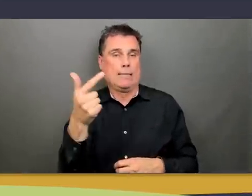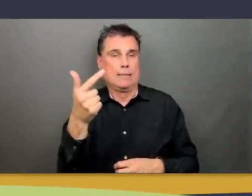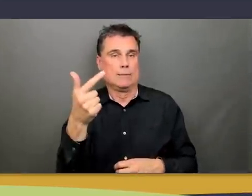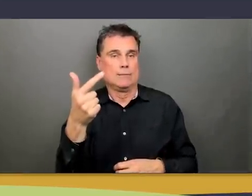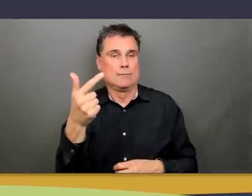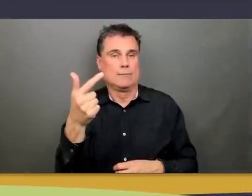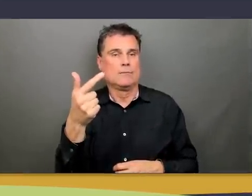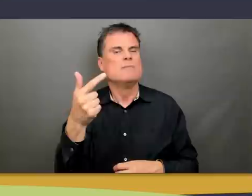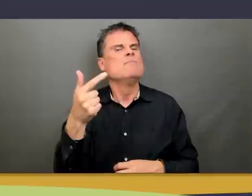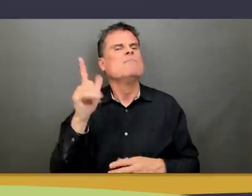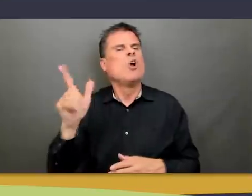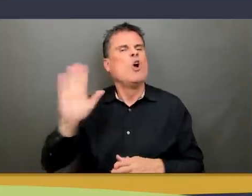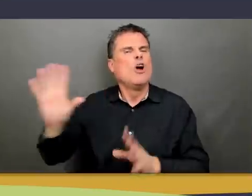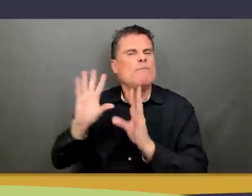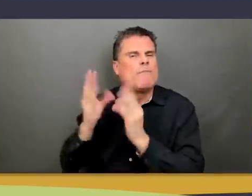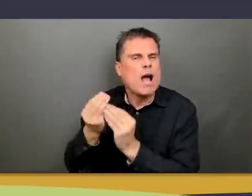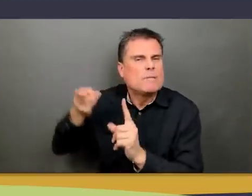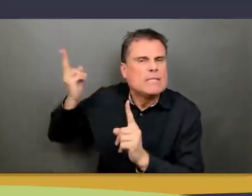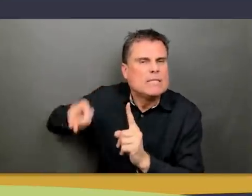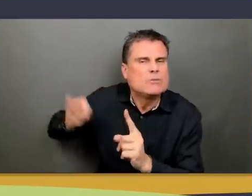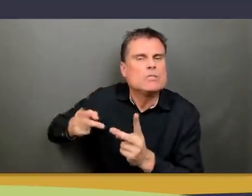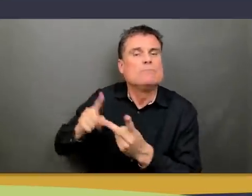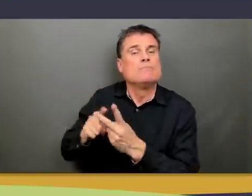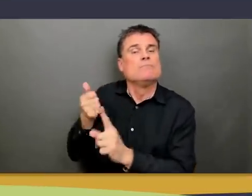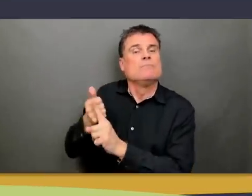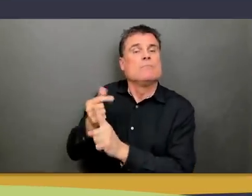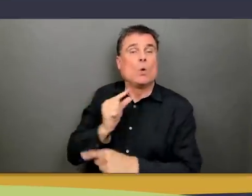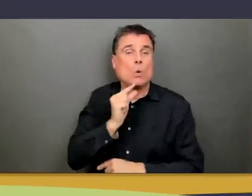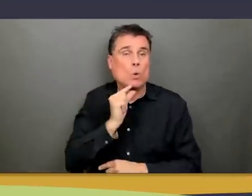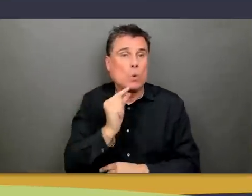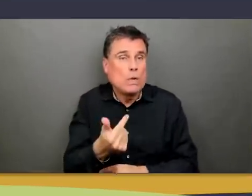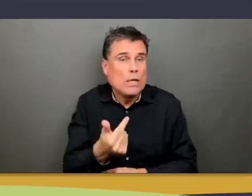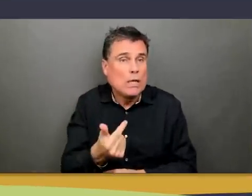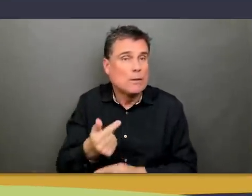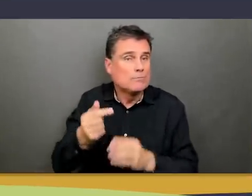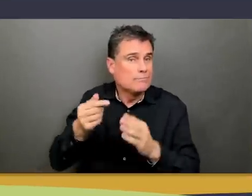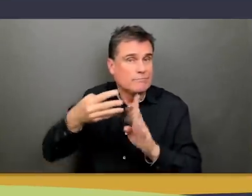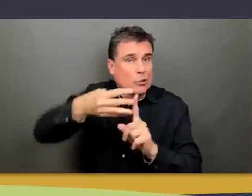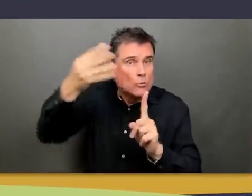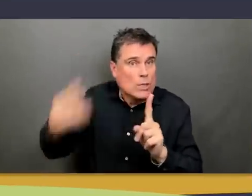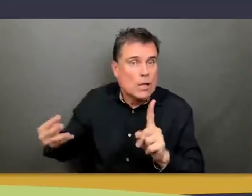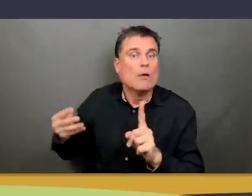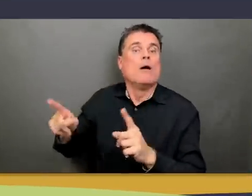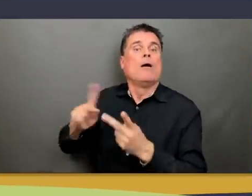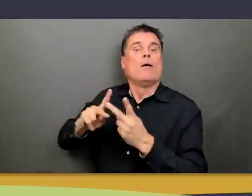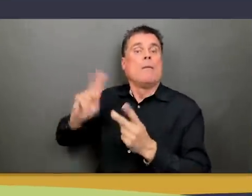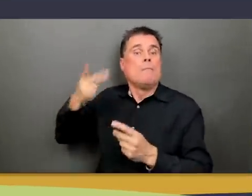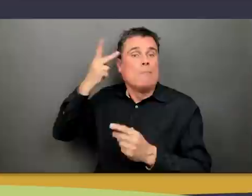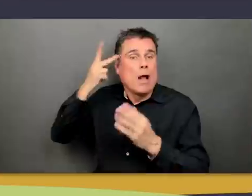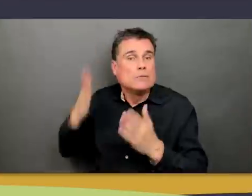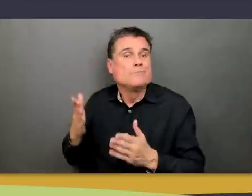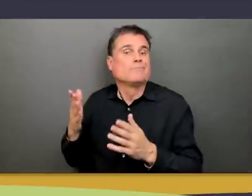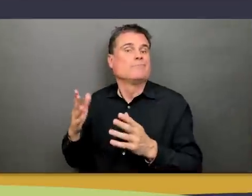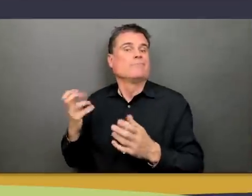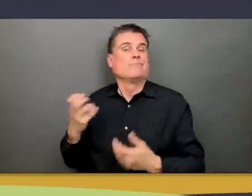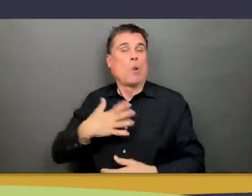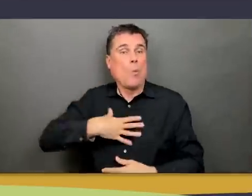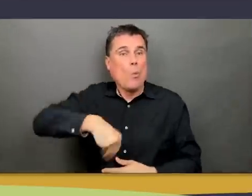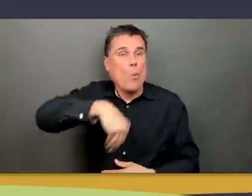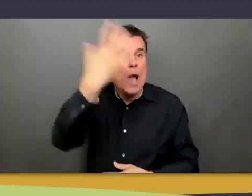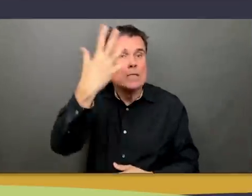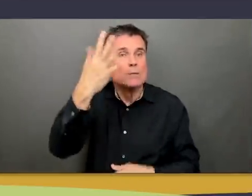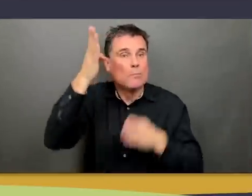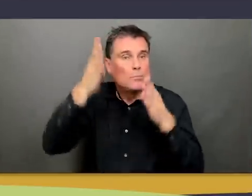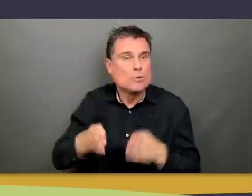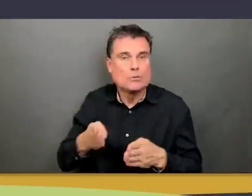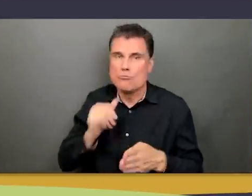lineage, and political landscape of racialized life to create a rich collection of poems.